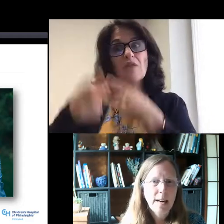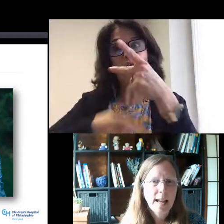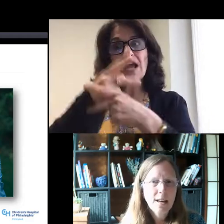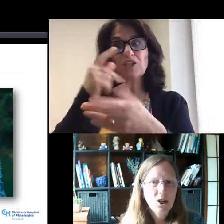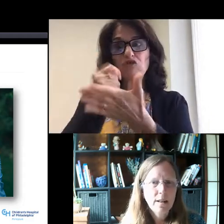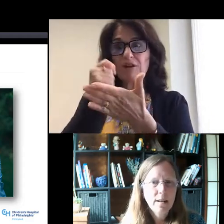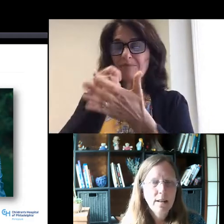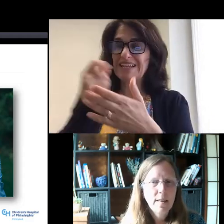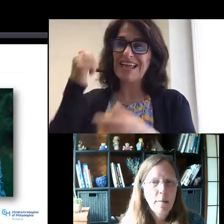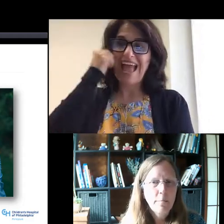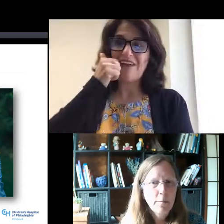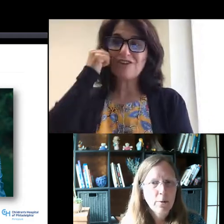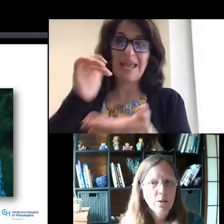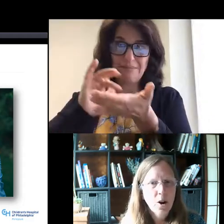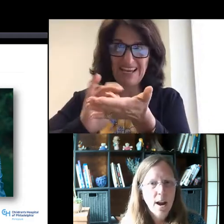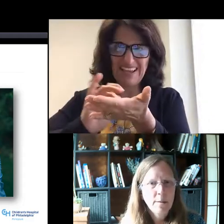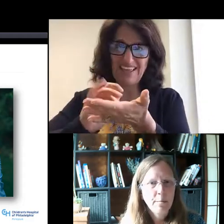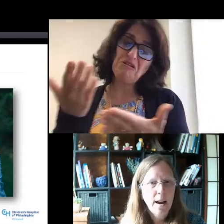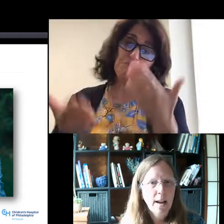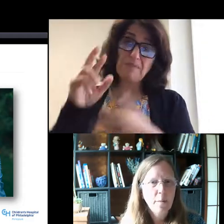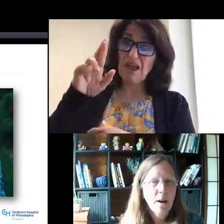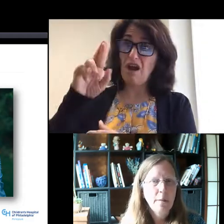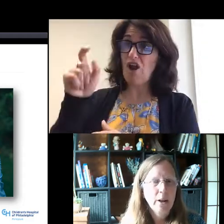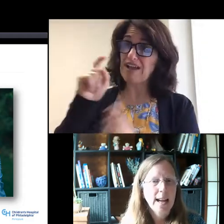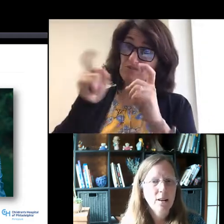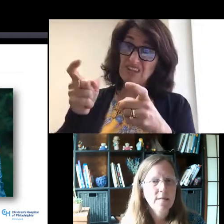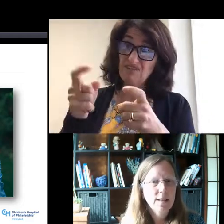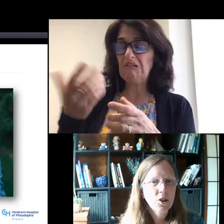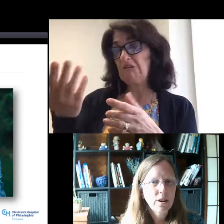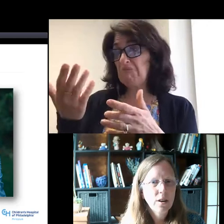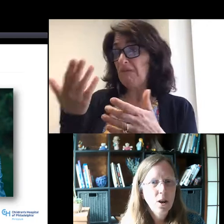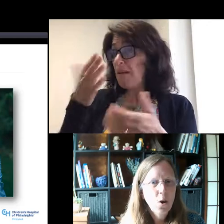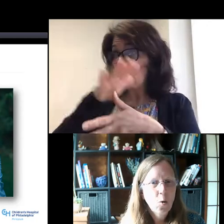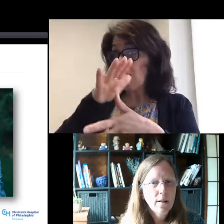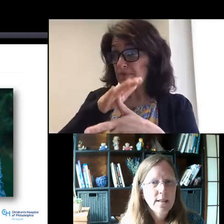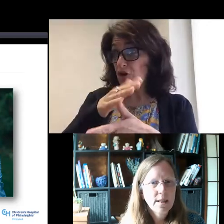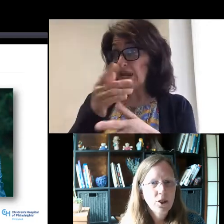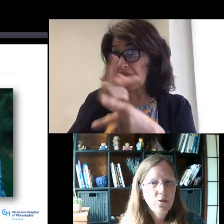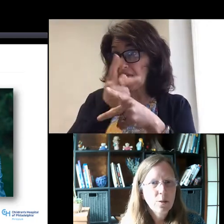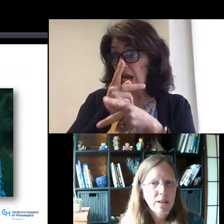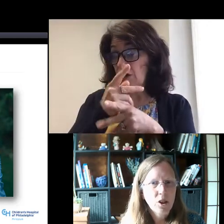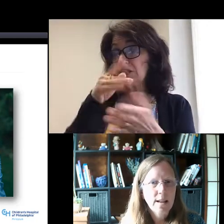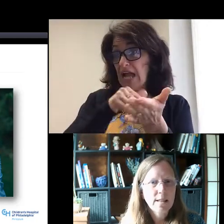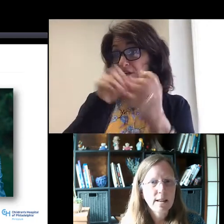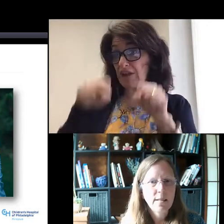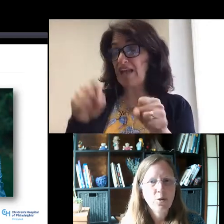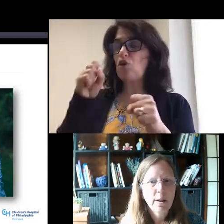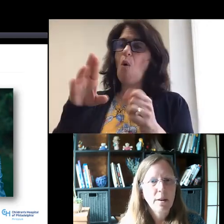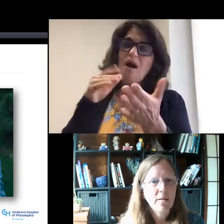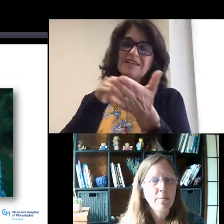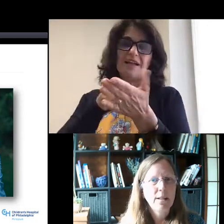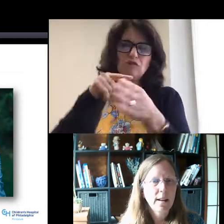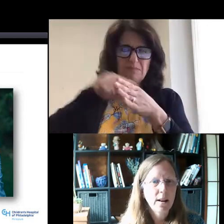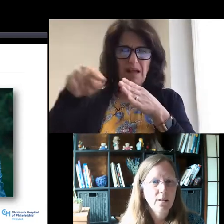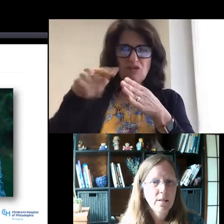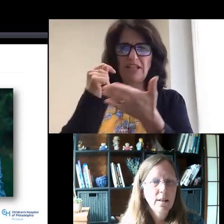daily medication that might be prescribed by a primary care physician or a physician who specializes in the treatment